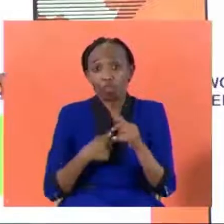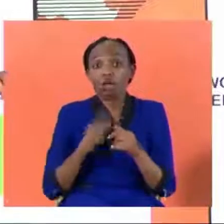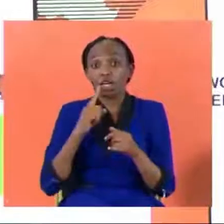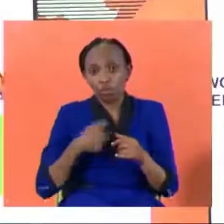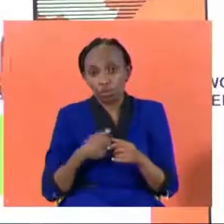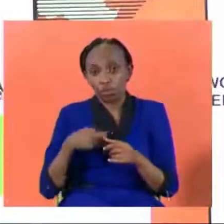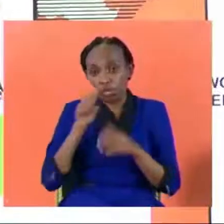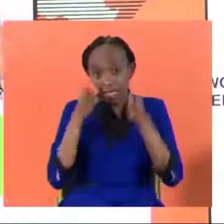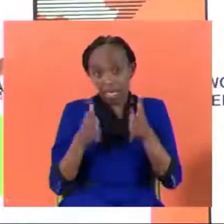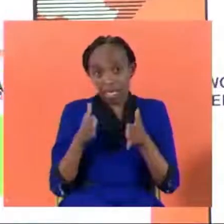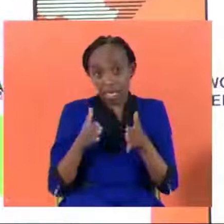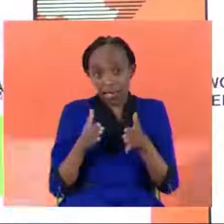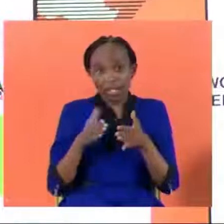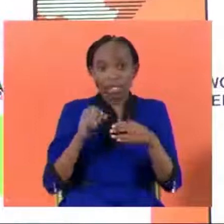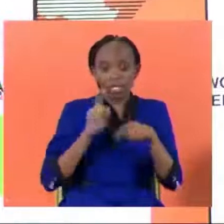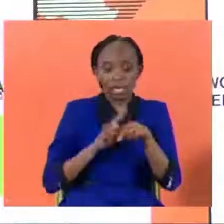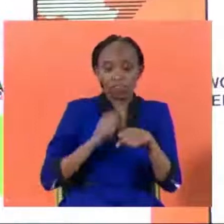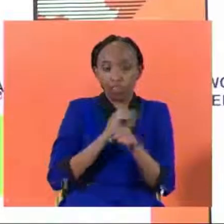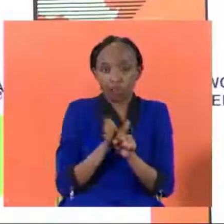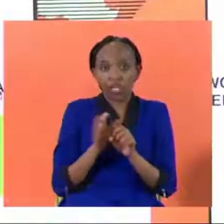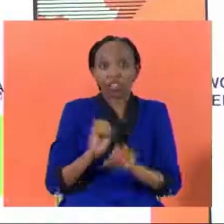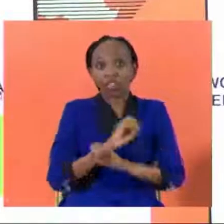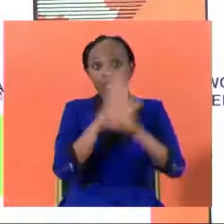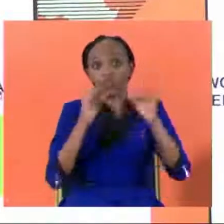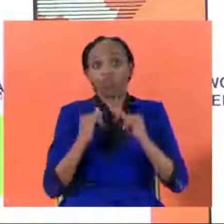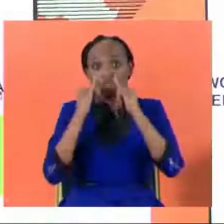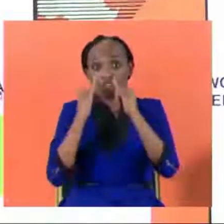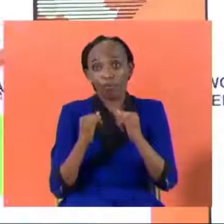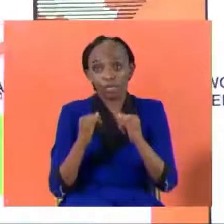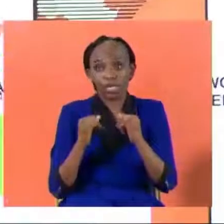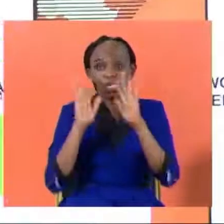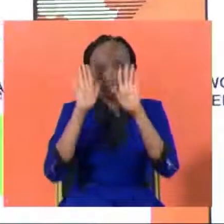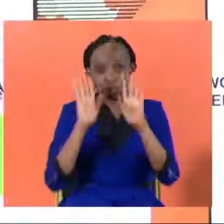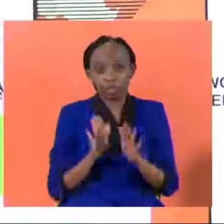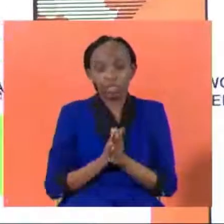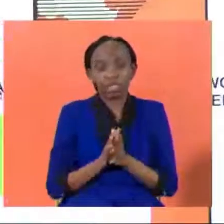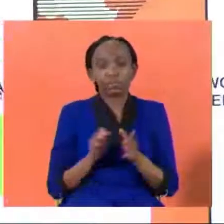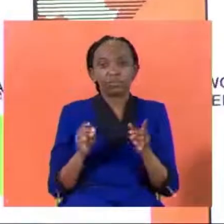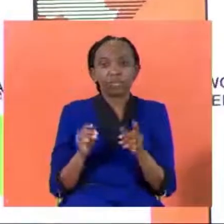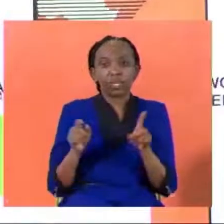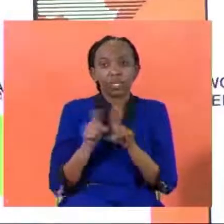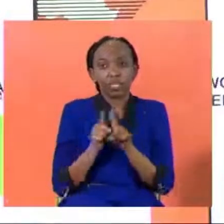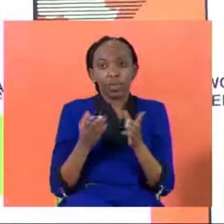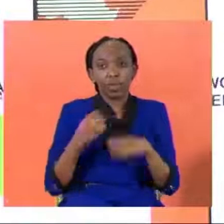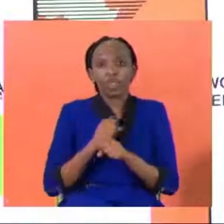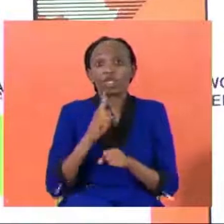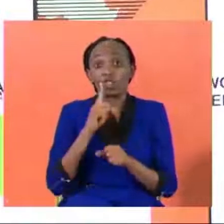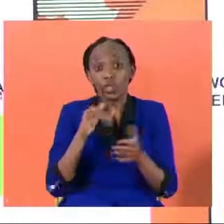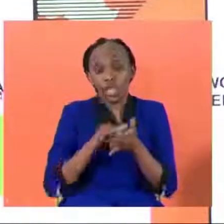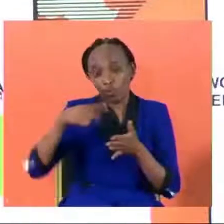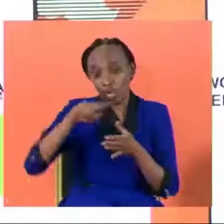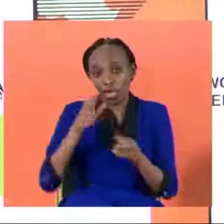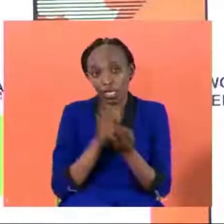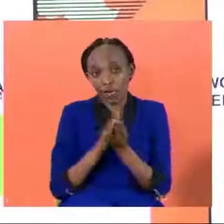seeing right now, during the pandemic, transparency of information has been very important, and making sure that we're keeping